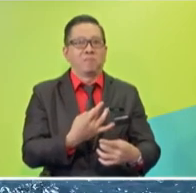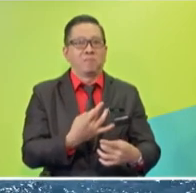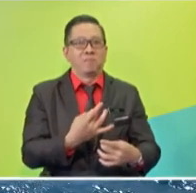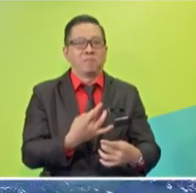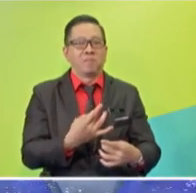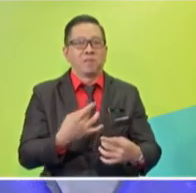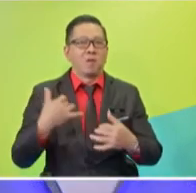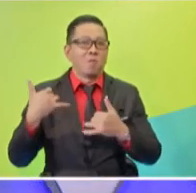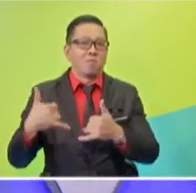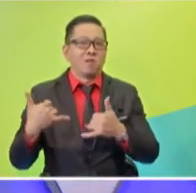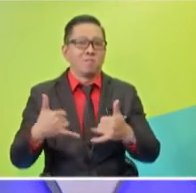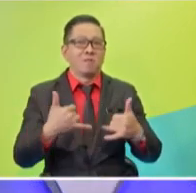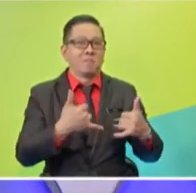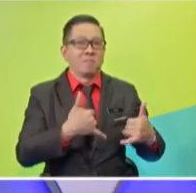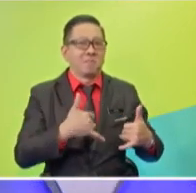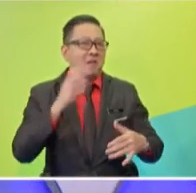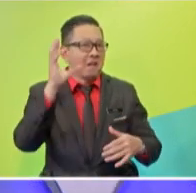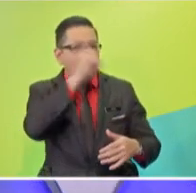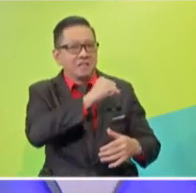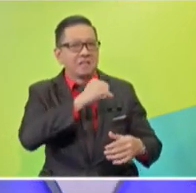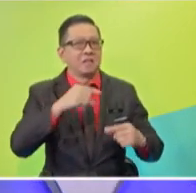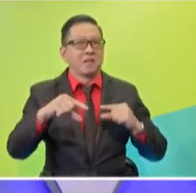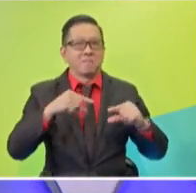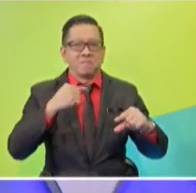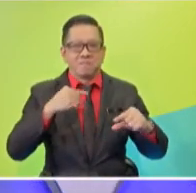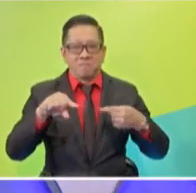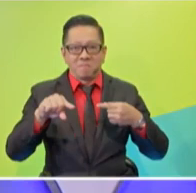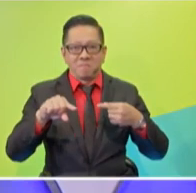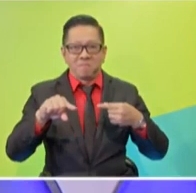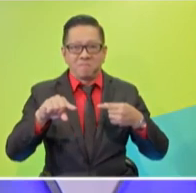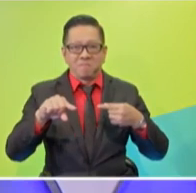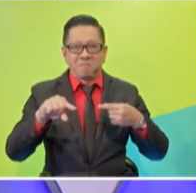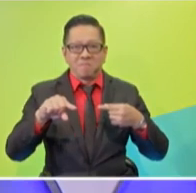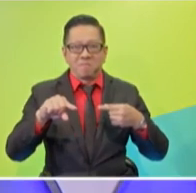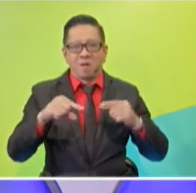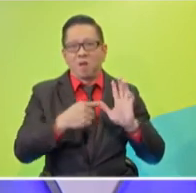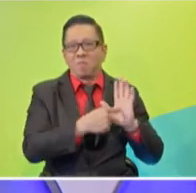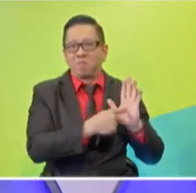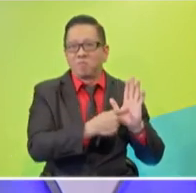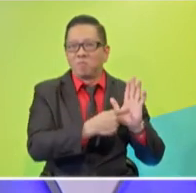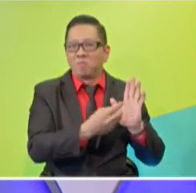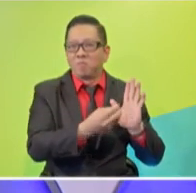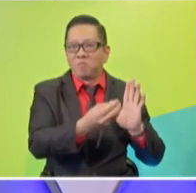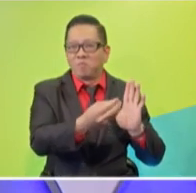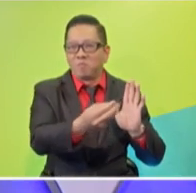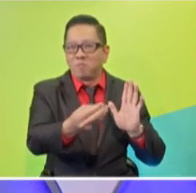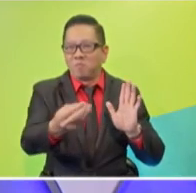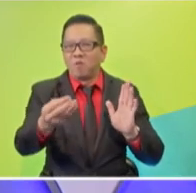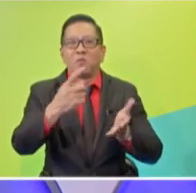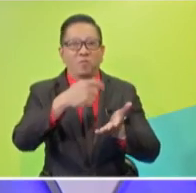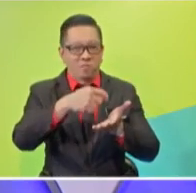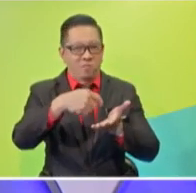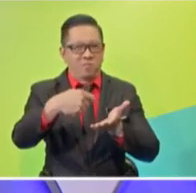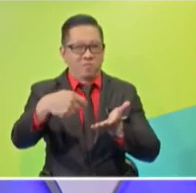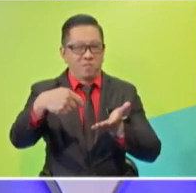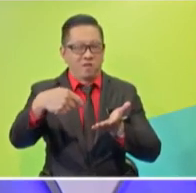a guessing game. I love games. All right. So I've assigned two of them to write the